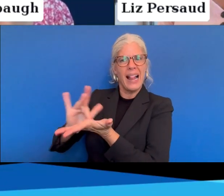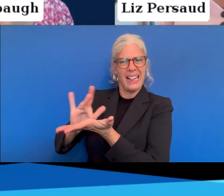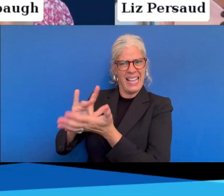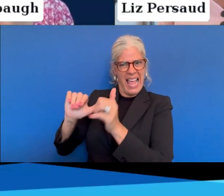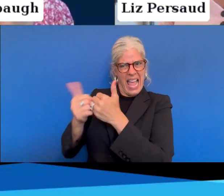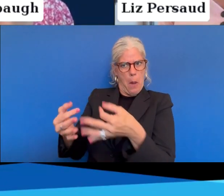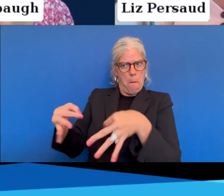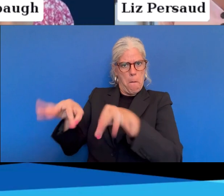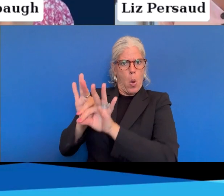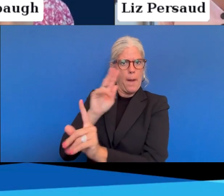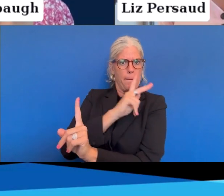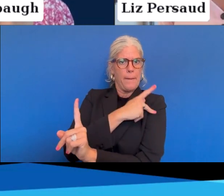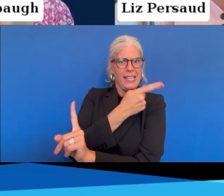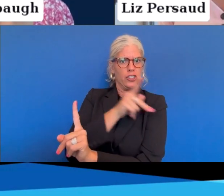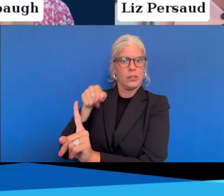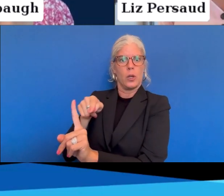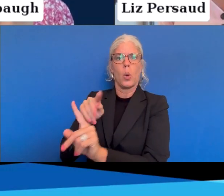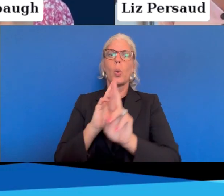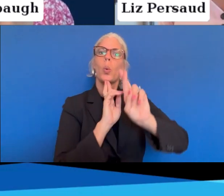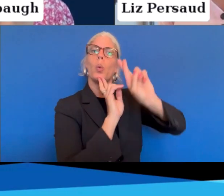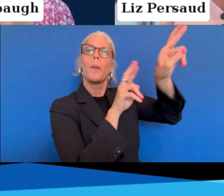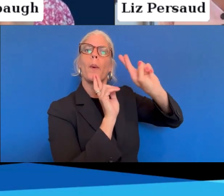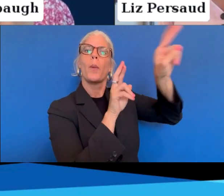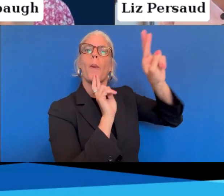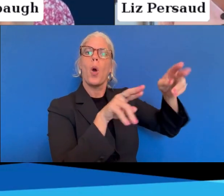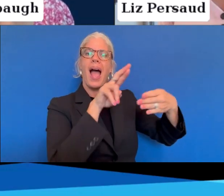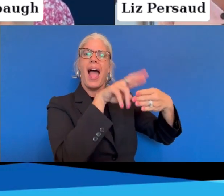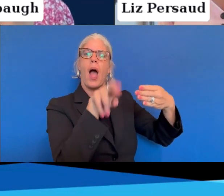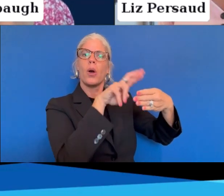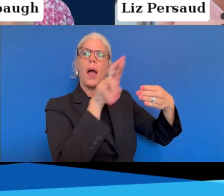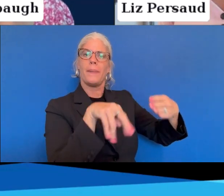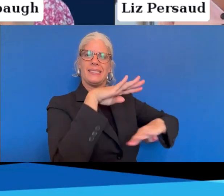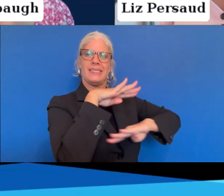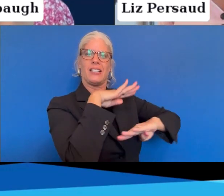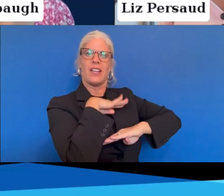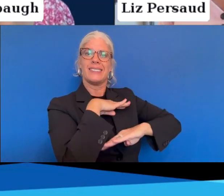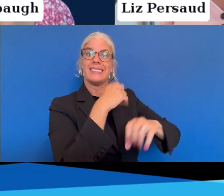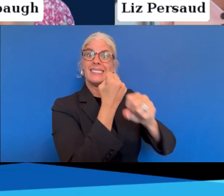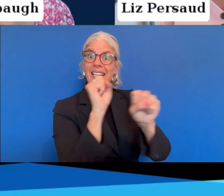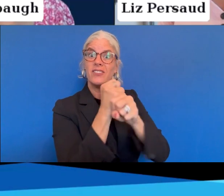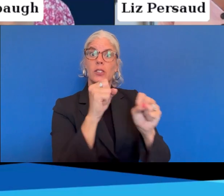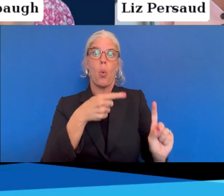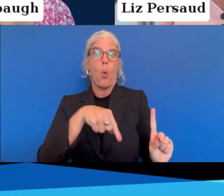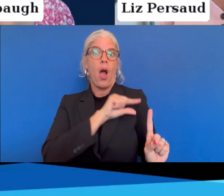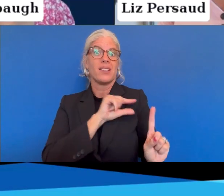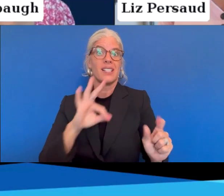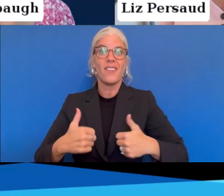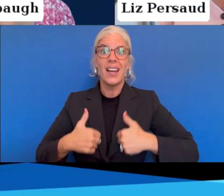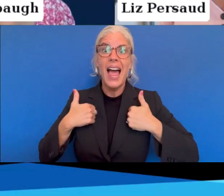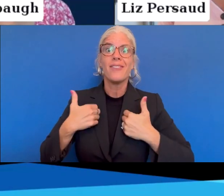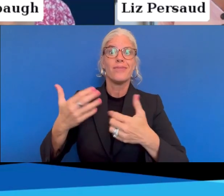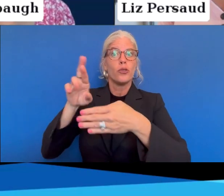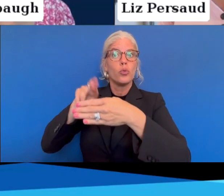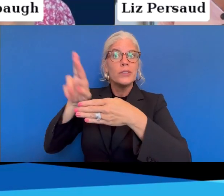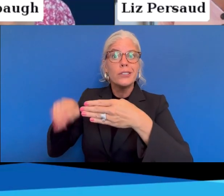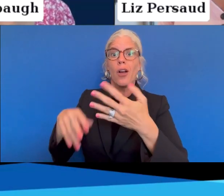Think medically how important patient-reported outcomes, satisfaction,